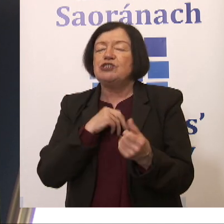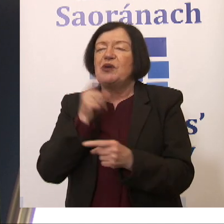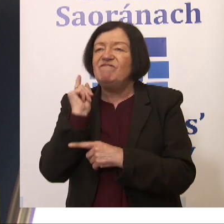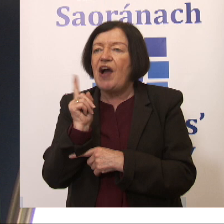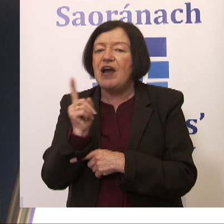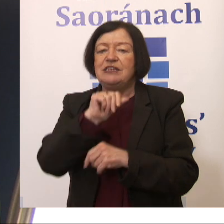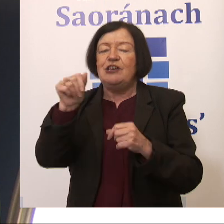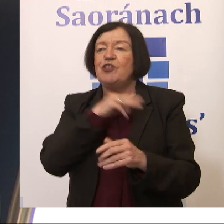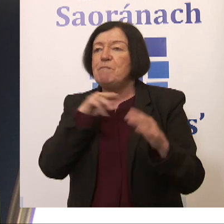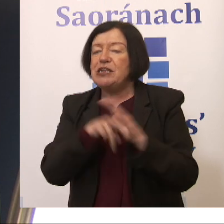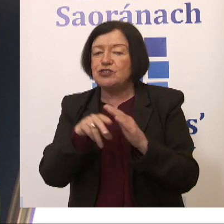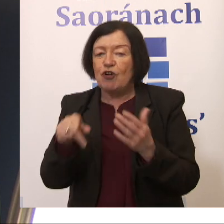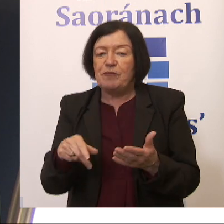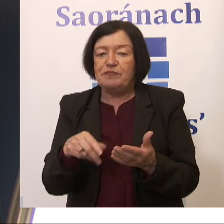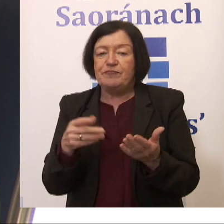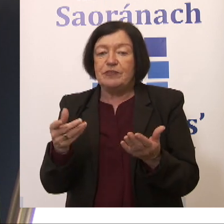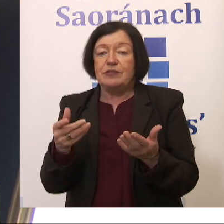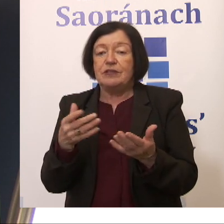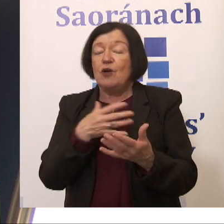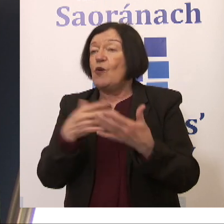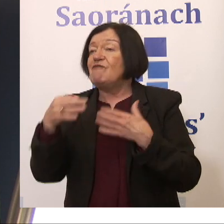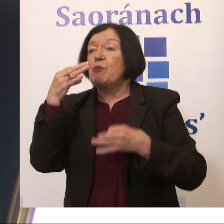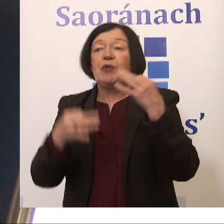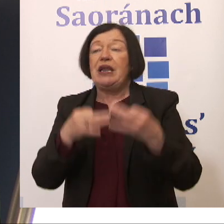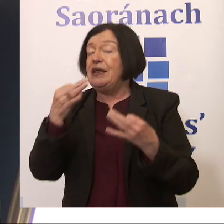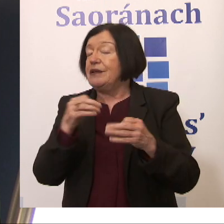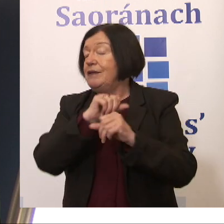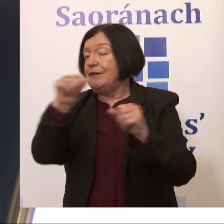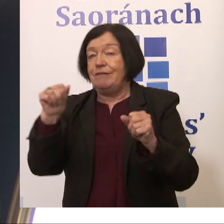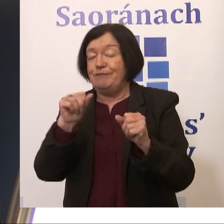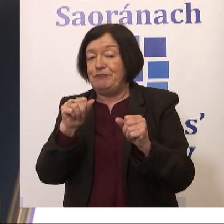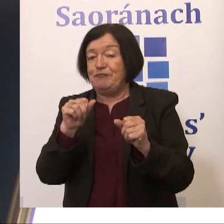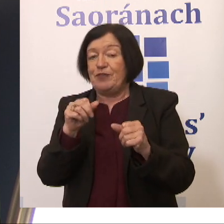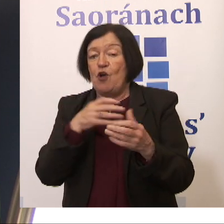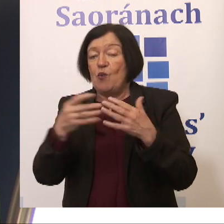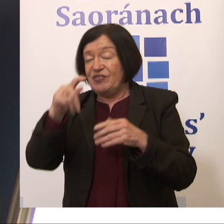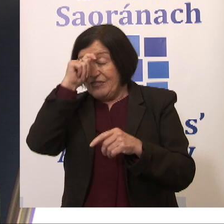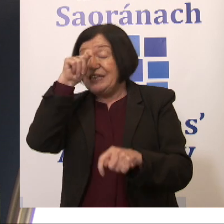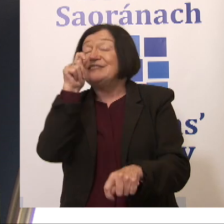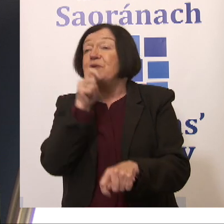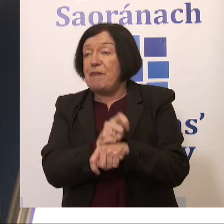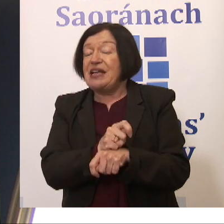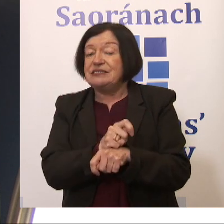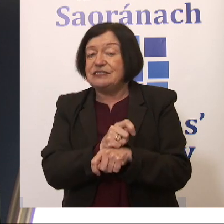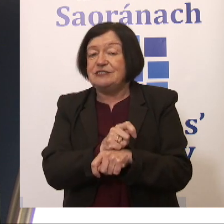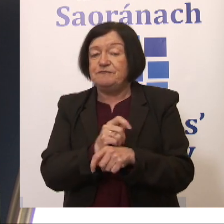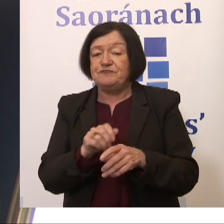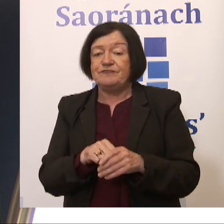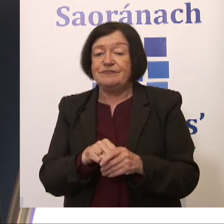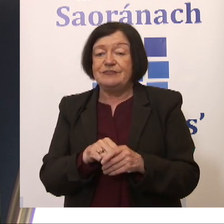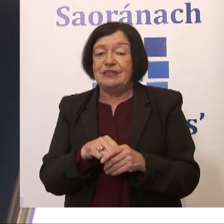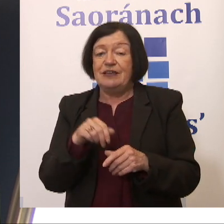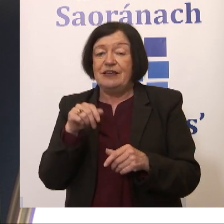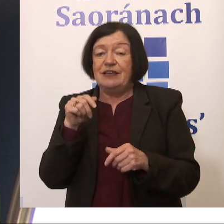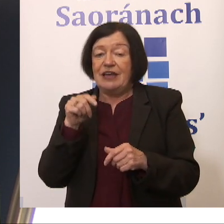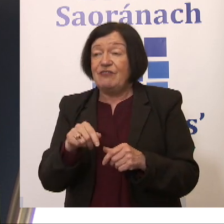their minister of the day, whatever political persuasion they are from, of what they think the best thing to do is, right? And they'll argue